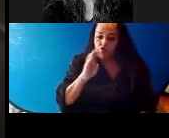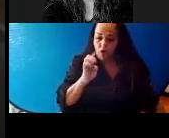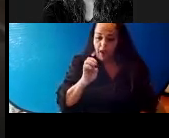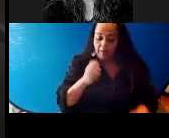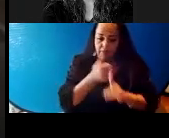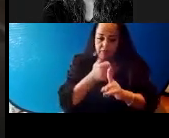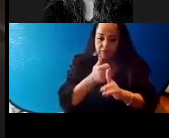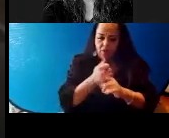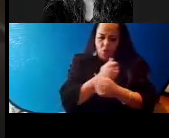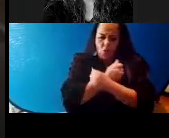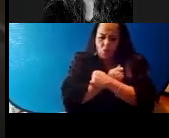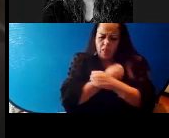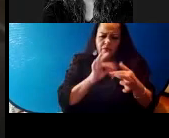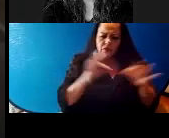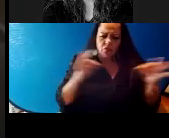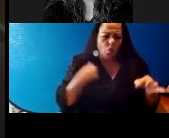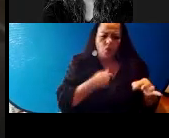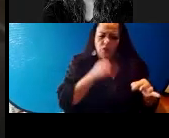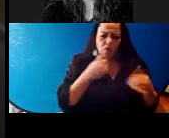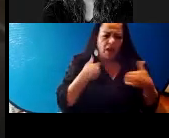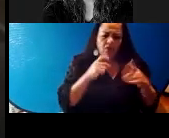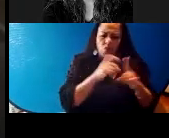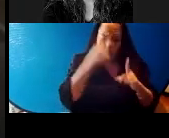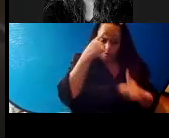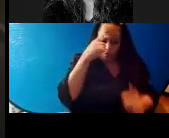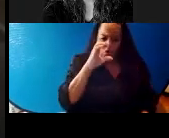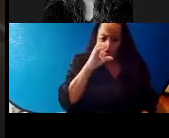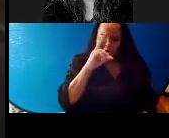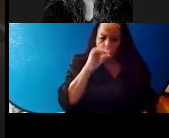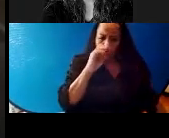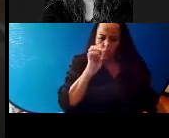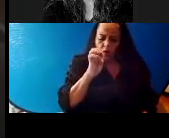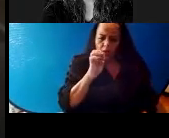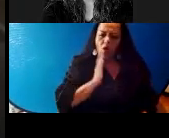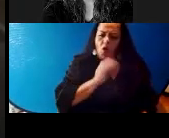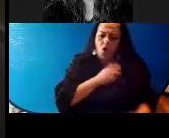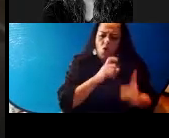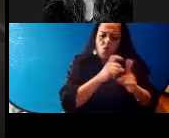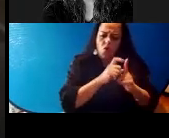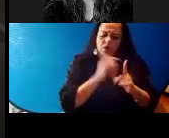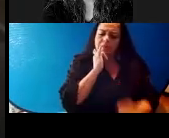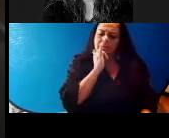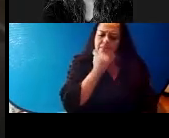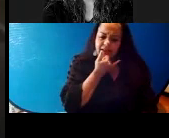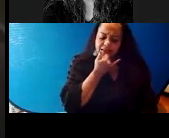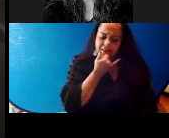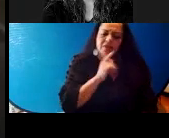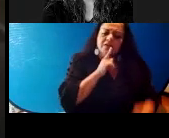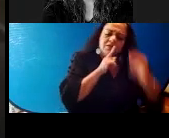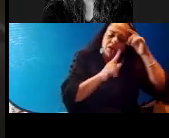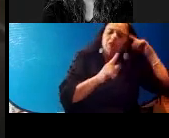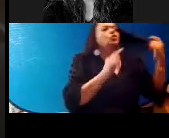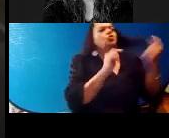love this quote that he said, right? We don't have a word for crime. Our word is mistake. So actually, like, the literal translation doesn't even